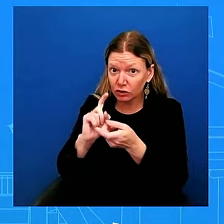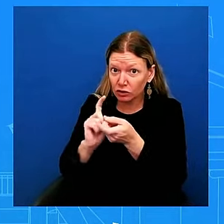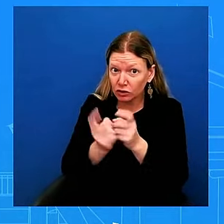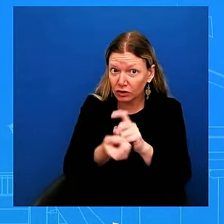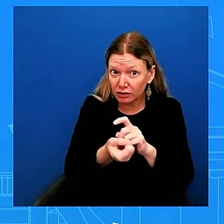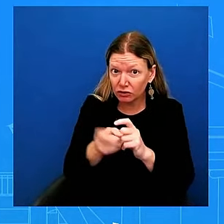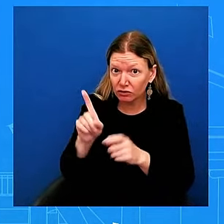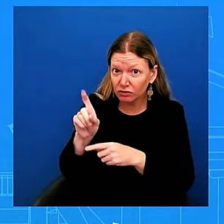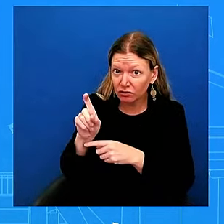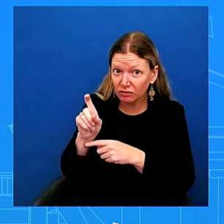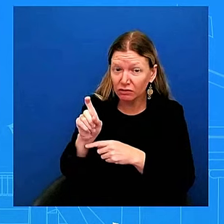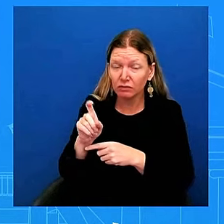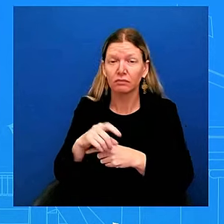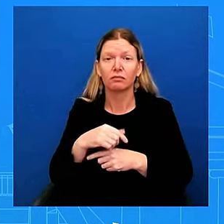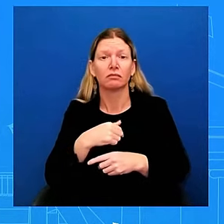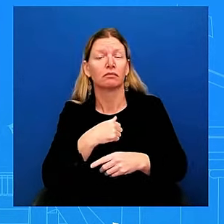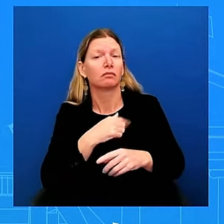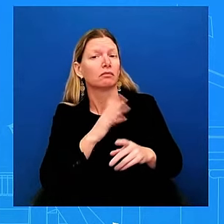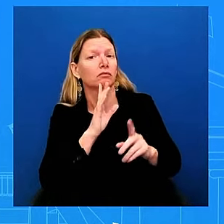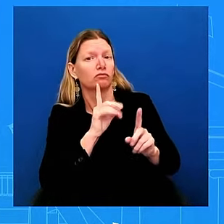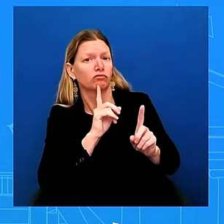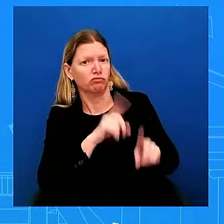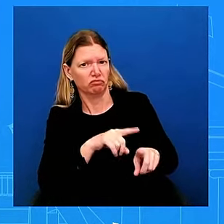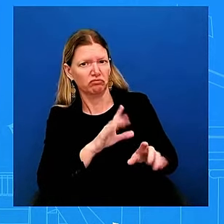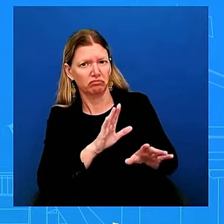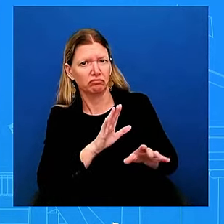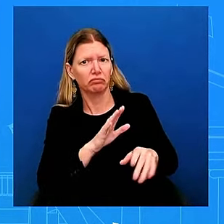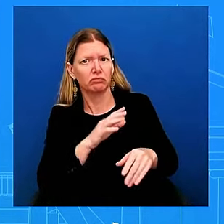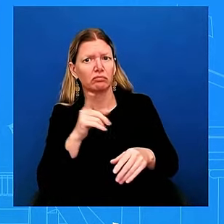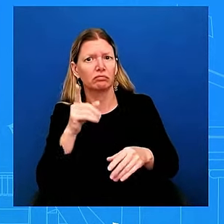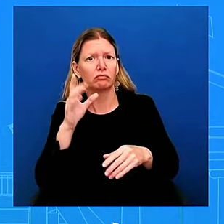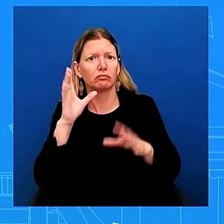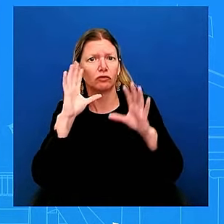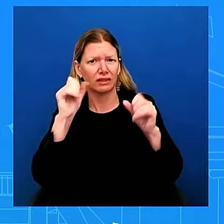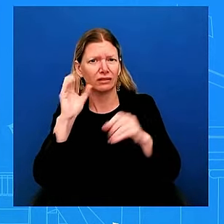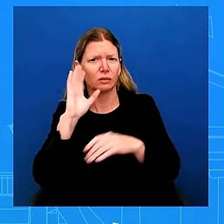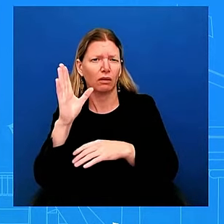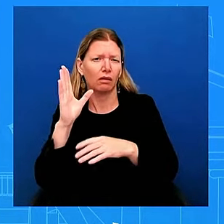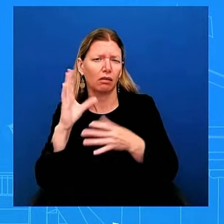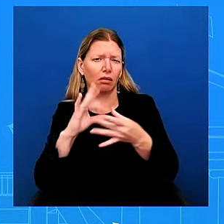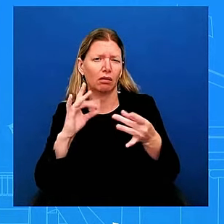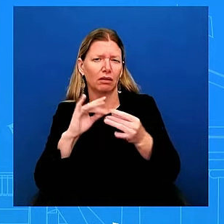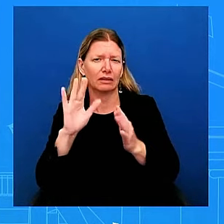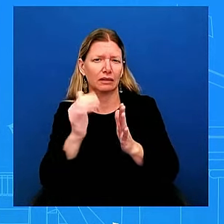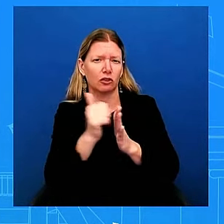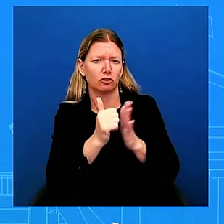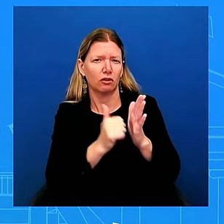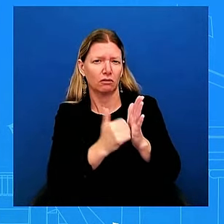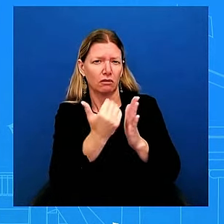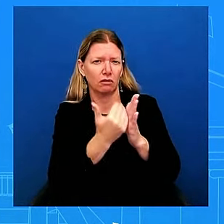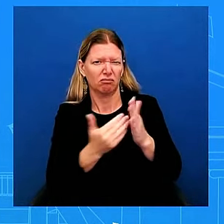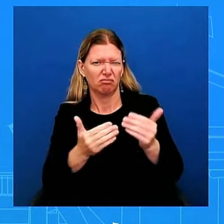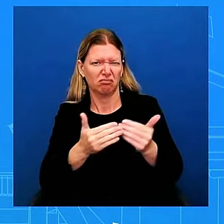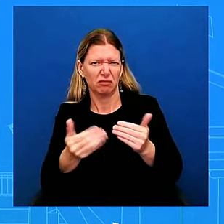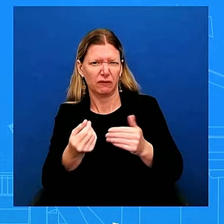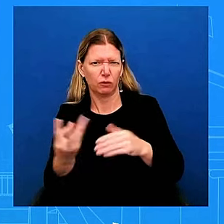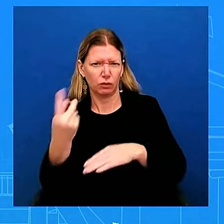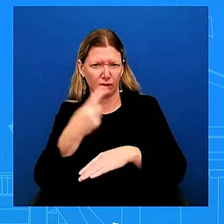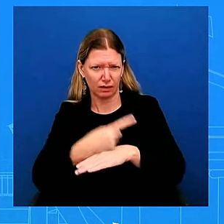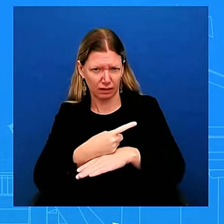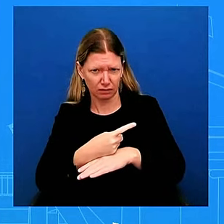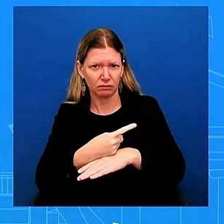will speak to the importance of the American people understanding the differences of where he